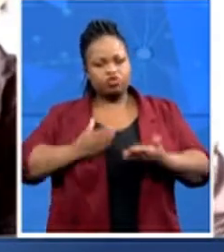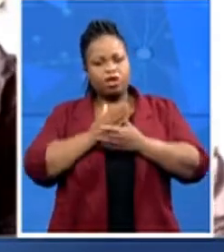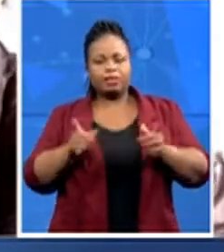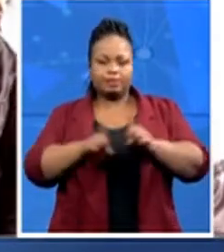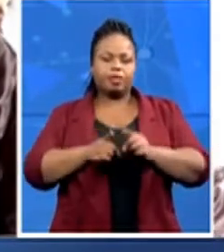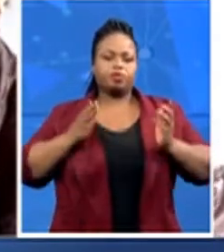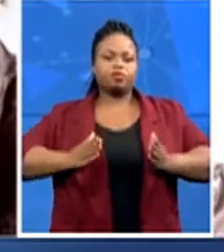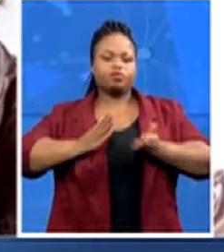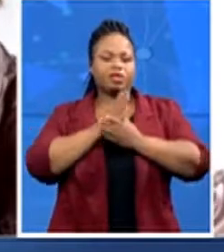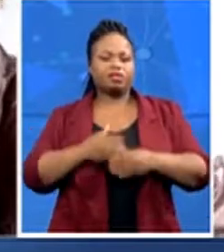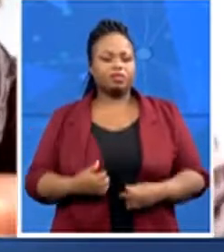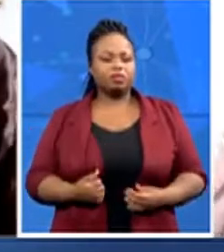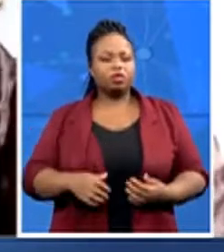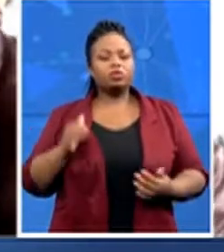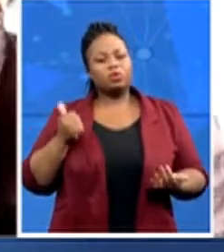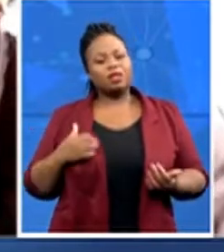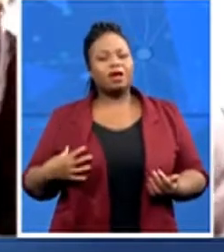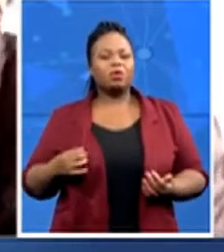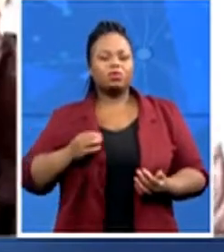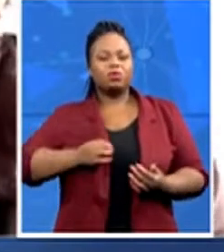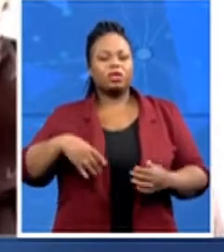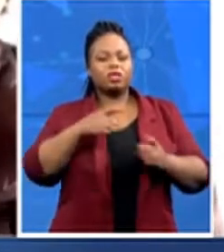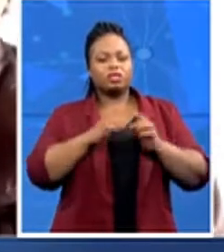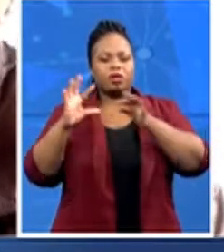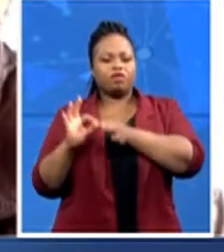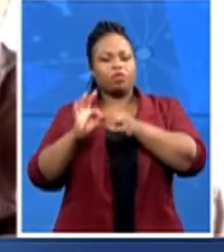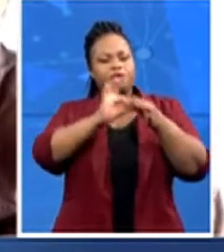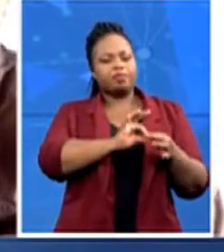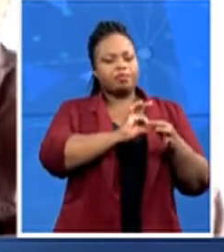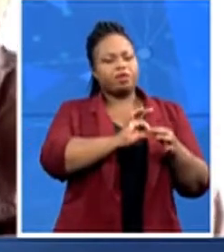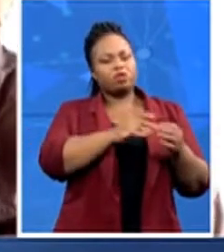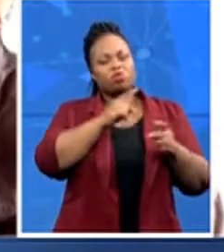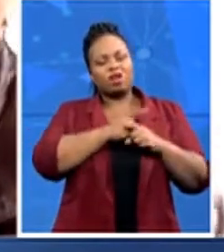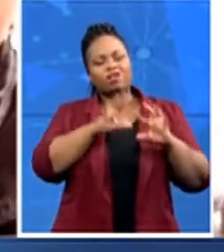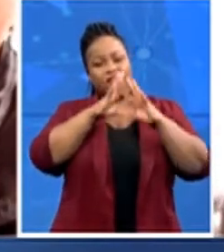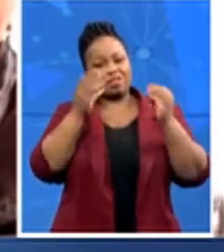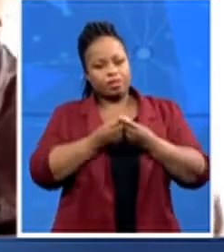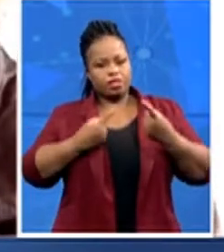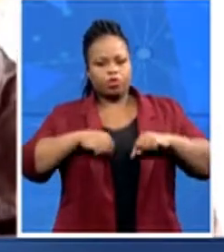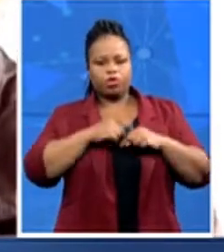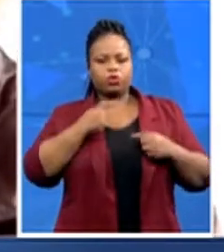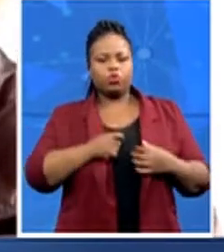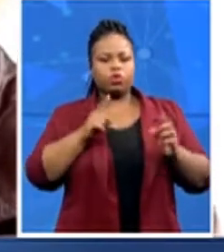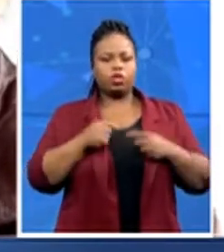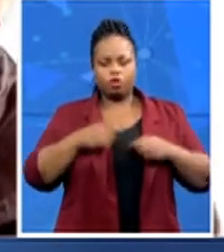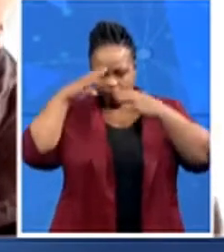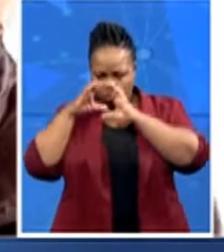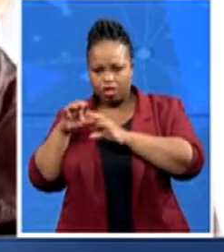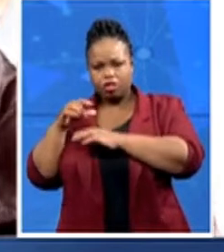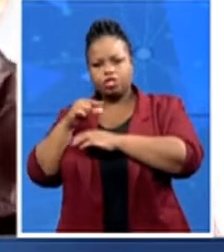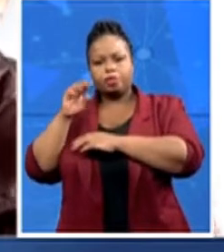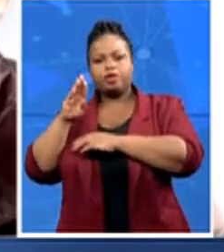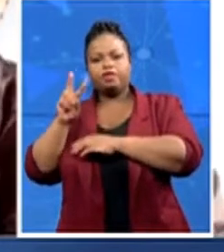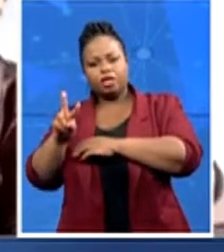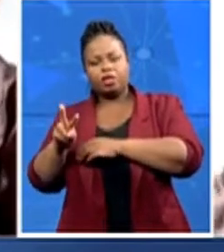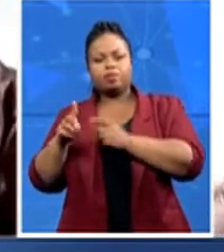an interrelated, and it's interlinked with everything that we do. We can't look at gender-based violence in isolation of the economy. We can't look at